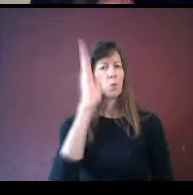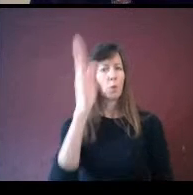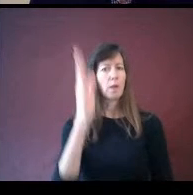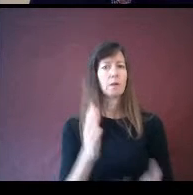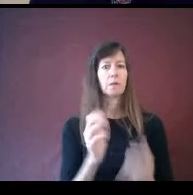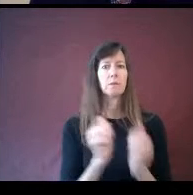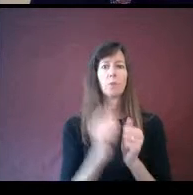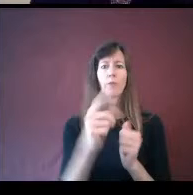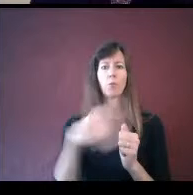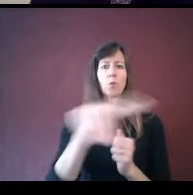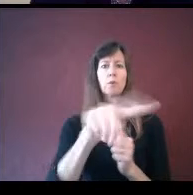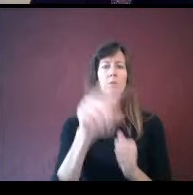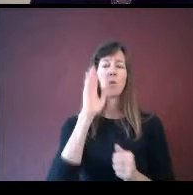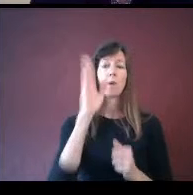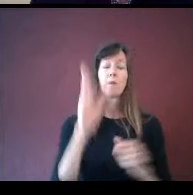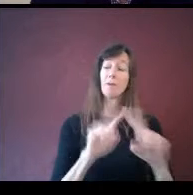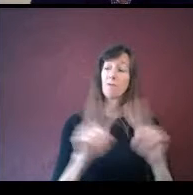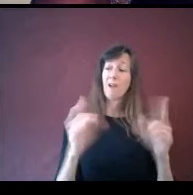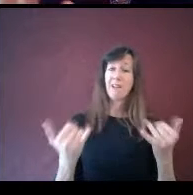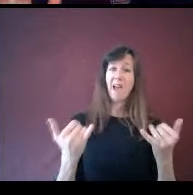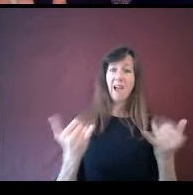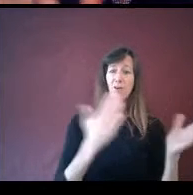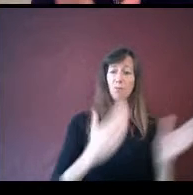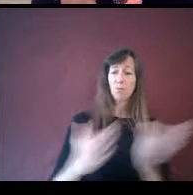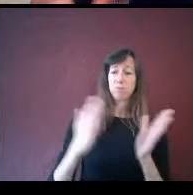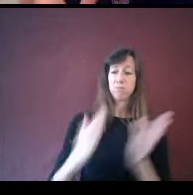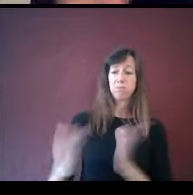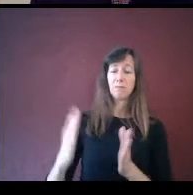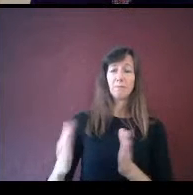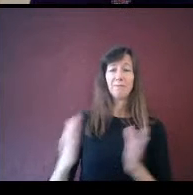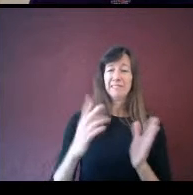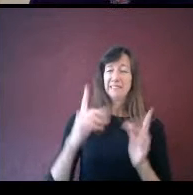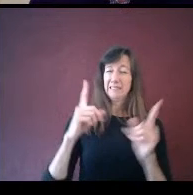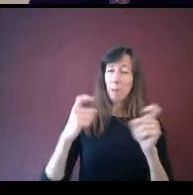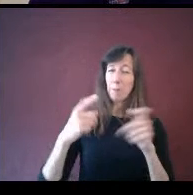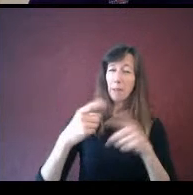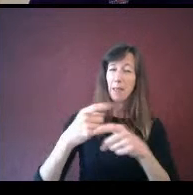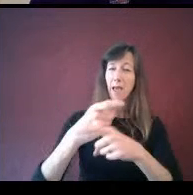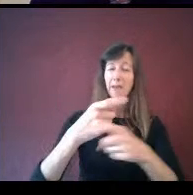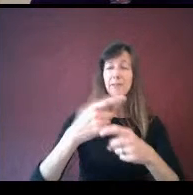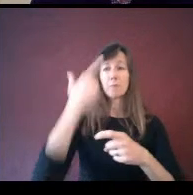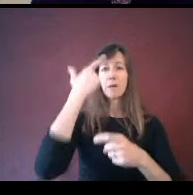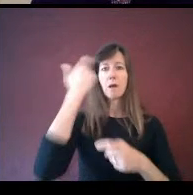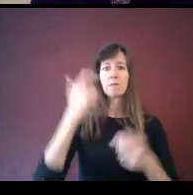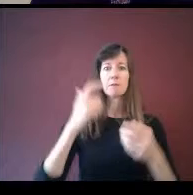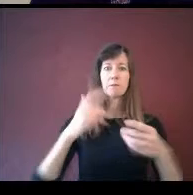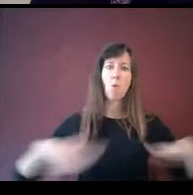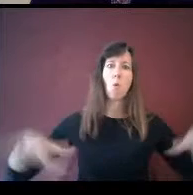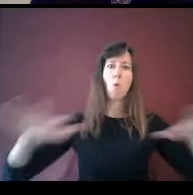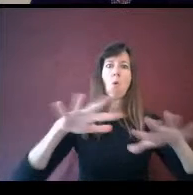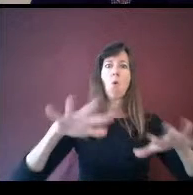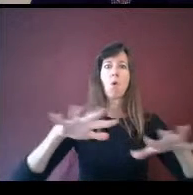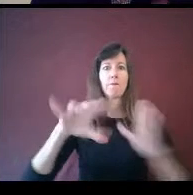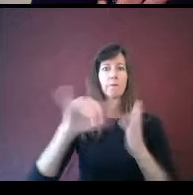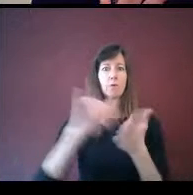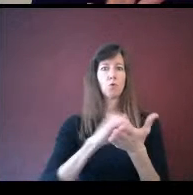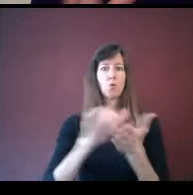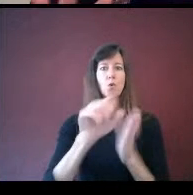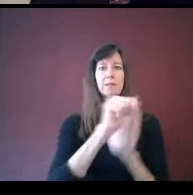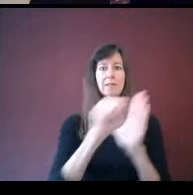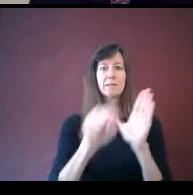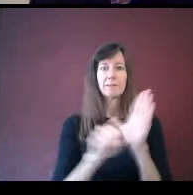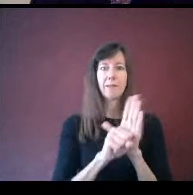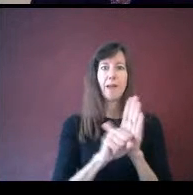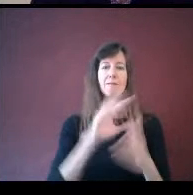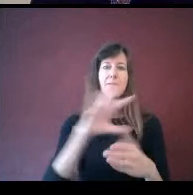planning what is a very complex process across the entire state and, of course, the entire country. And we've made